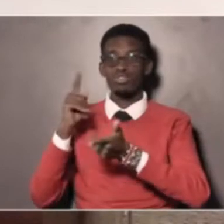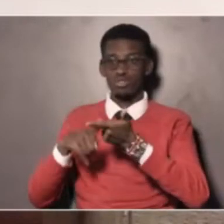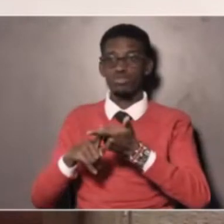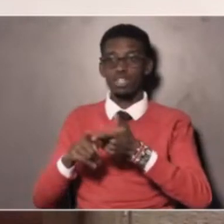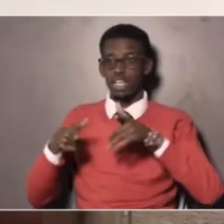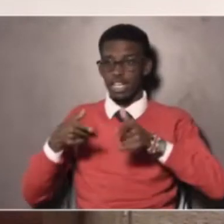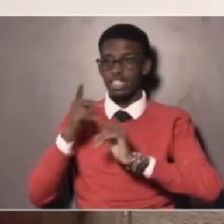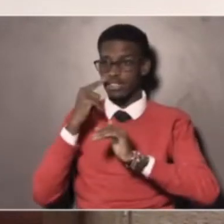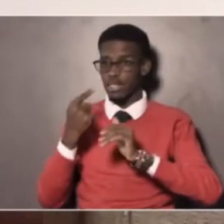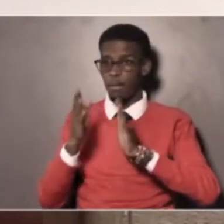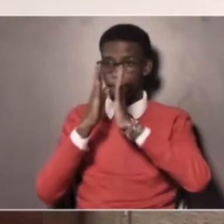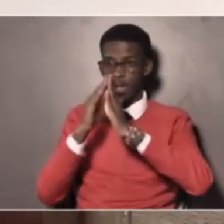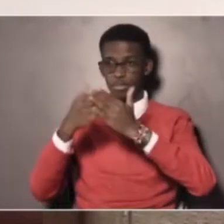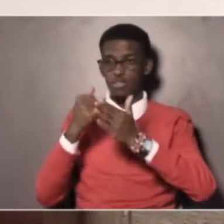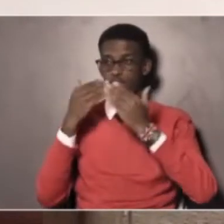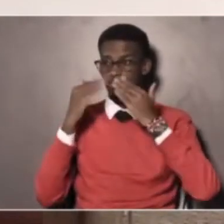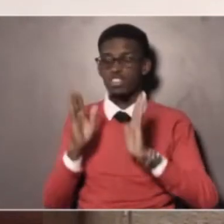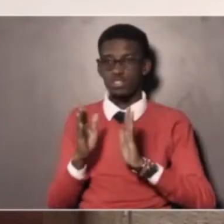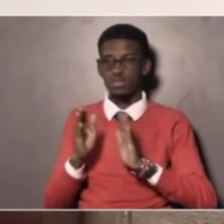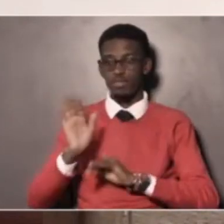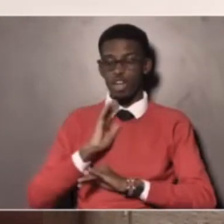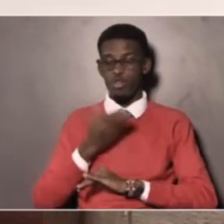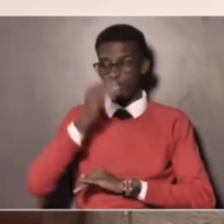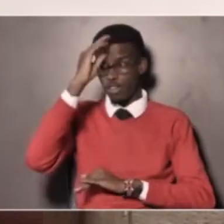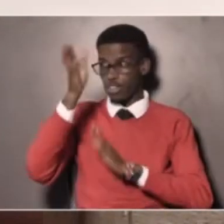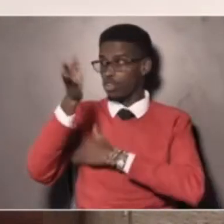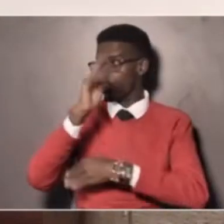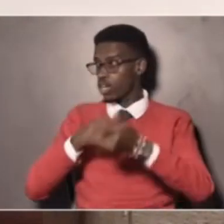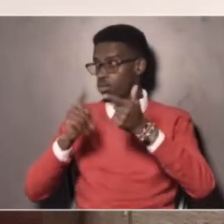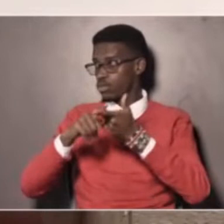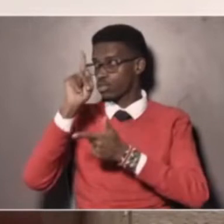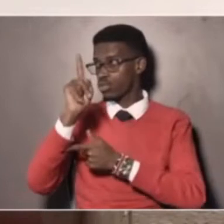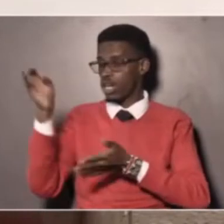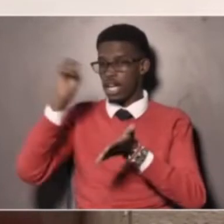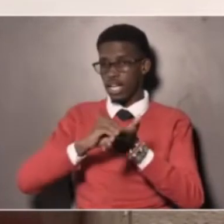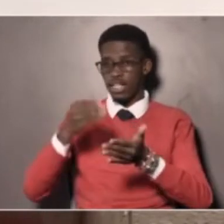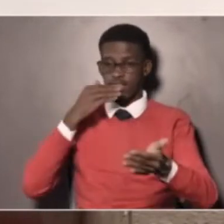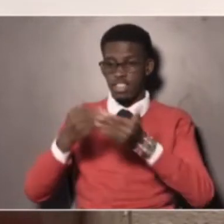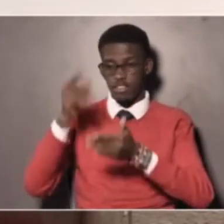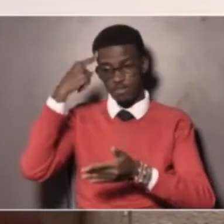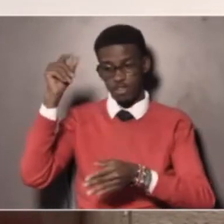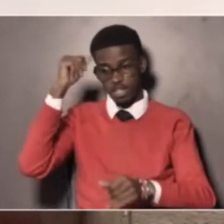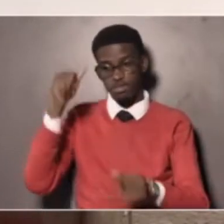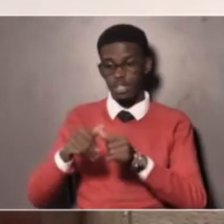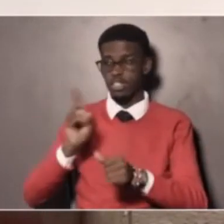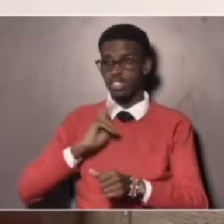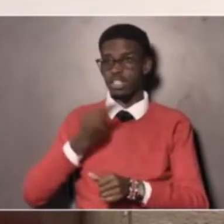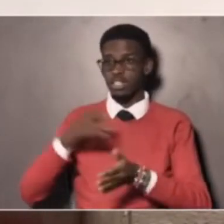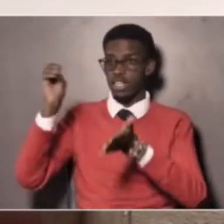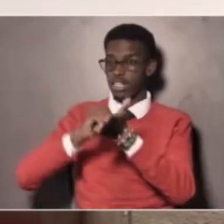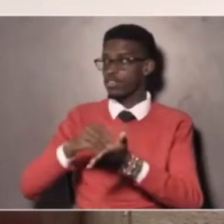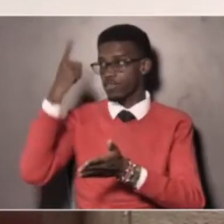us say a prayer as we finish. Our Father and God, we come to you once again, thanking you for reminding us about Stephen's story.